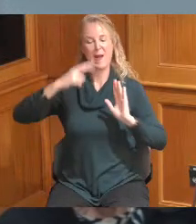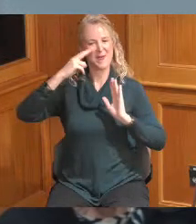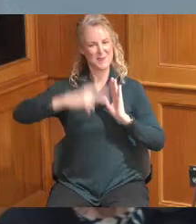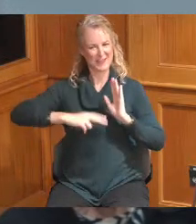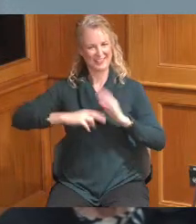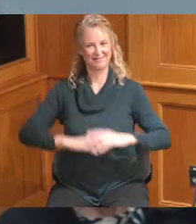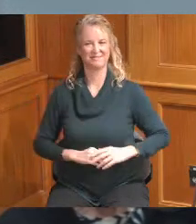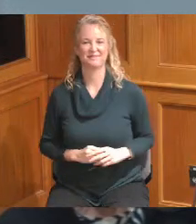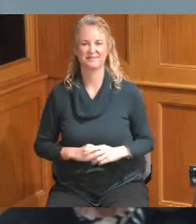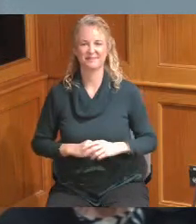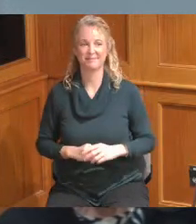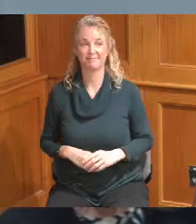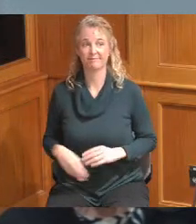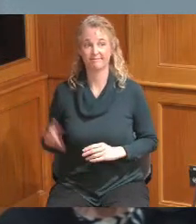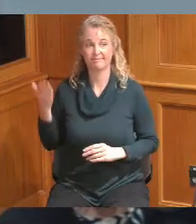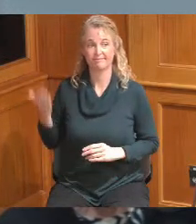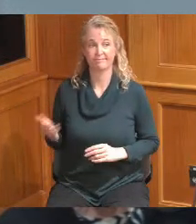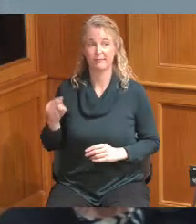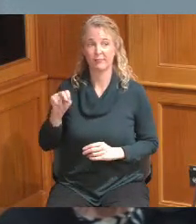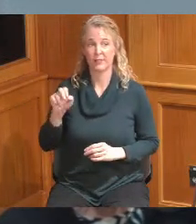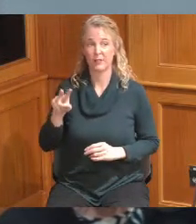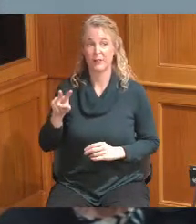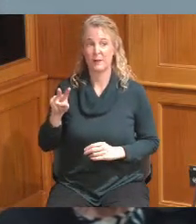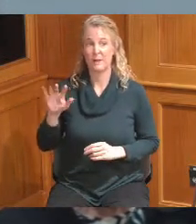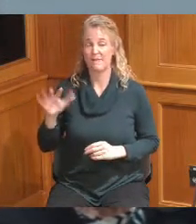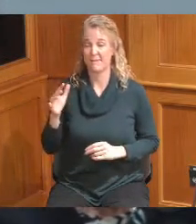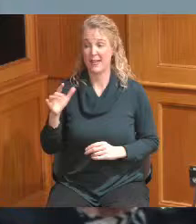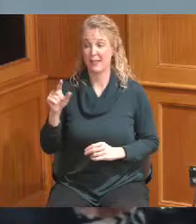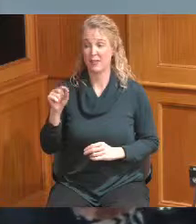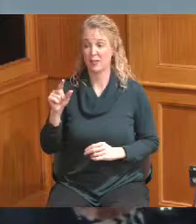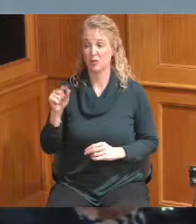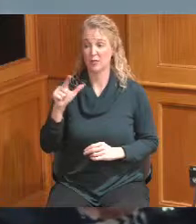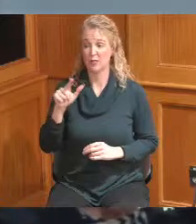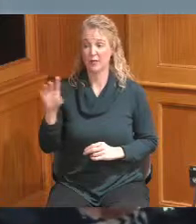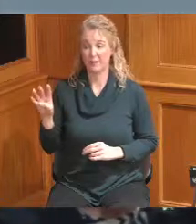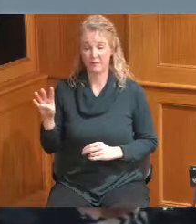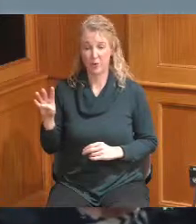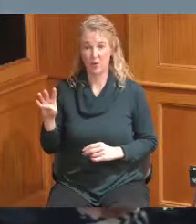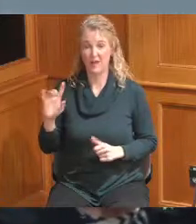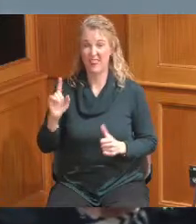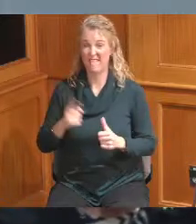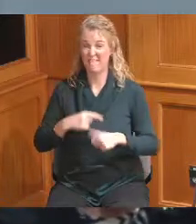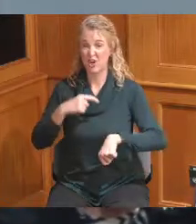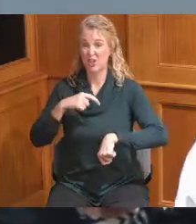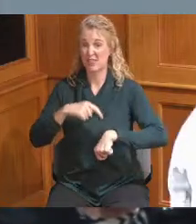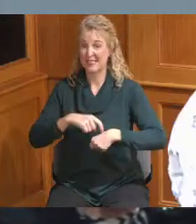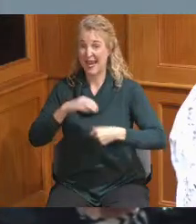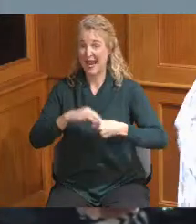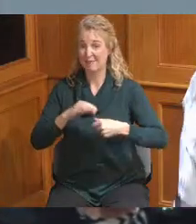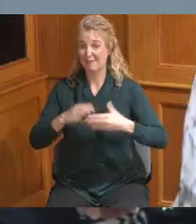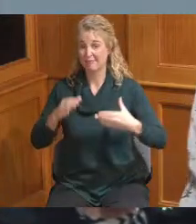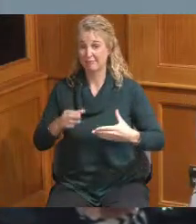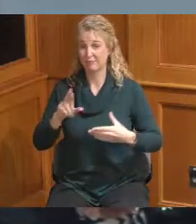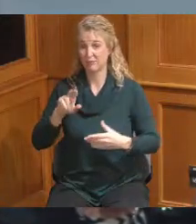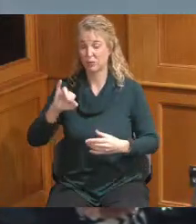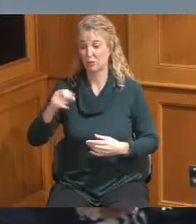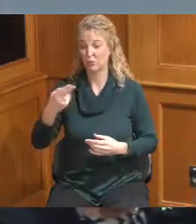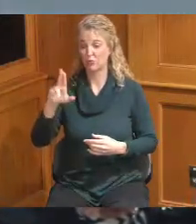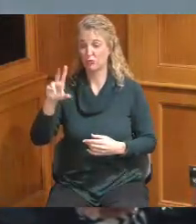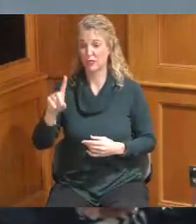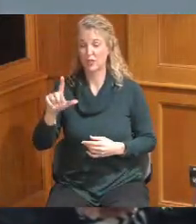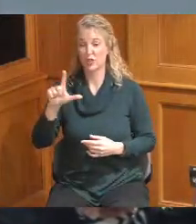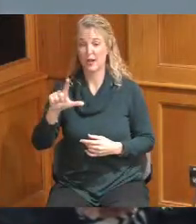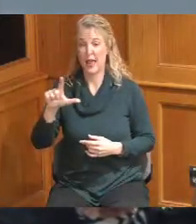proclamation. Whereas on November the 5th, 2024, first-time candidate Richard L. Rich